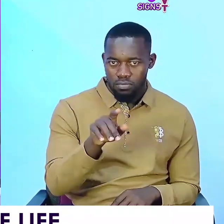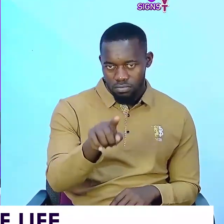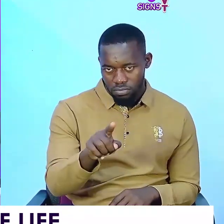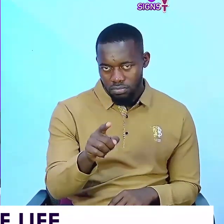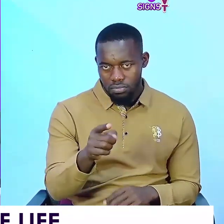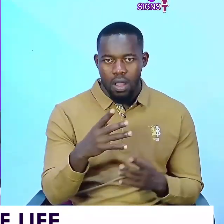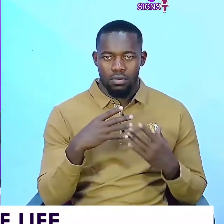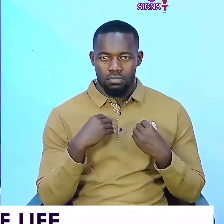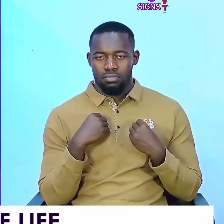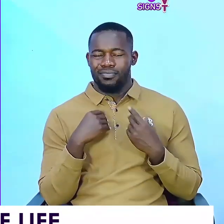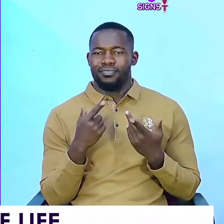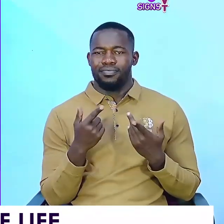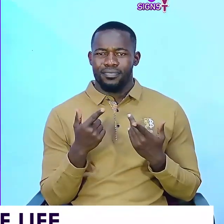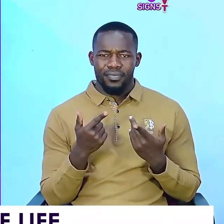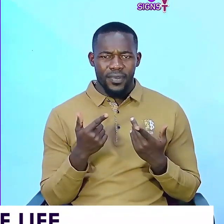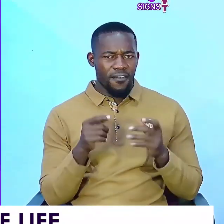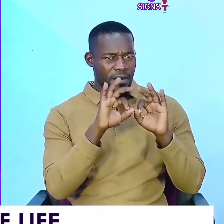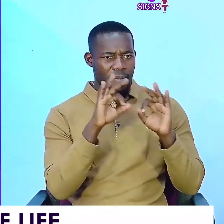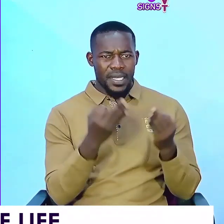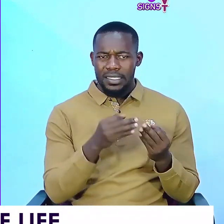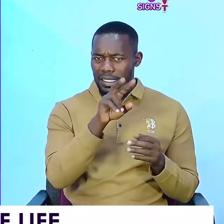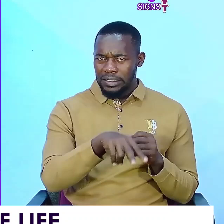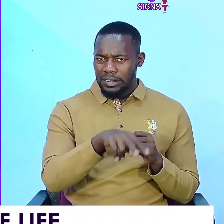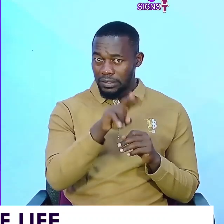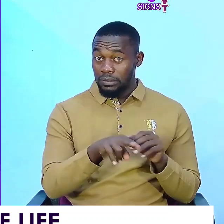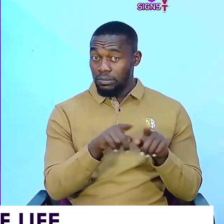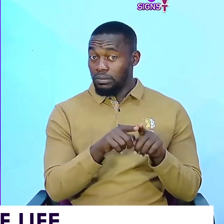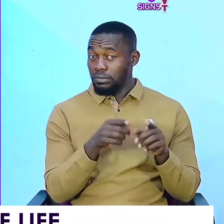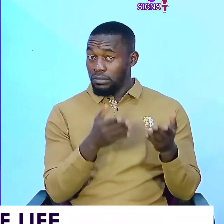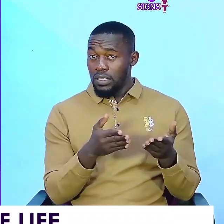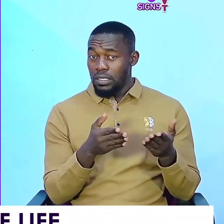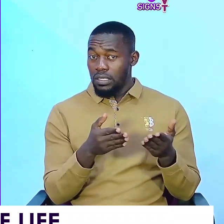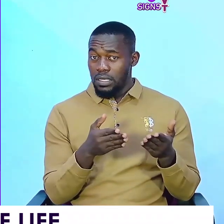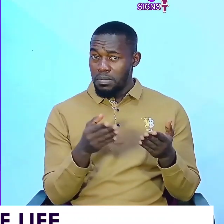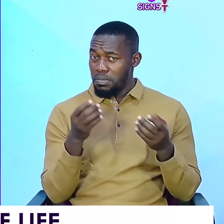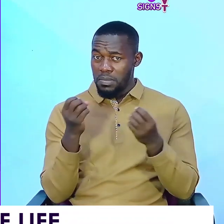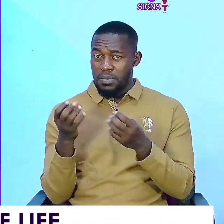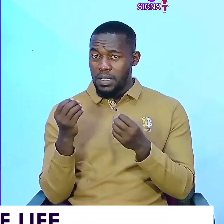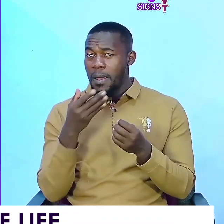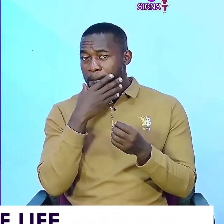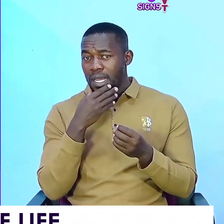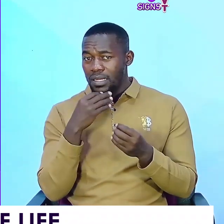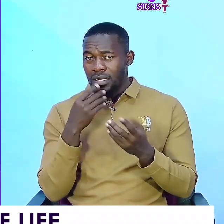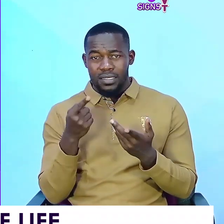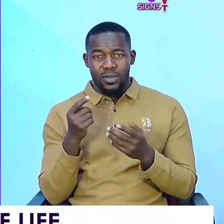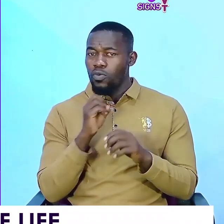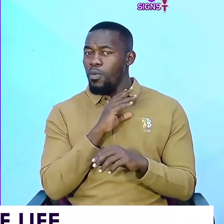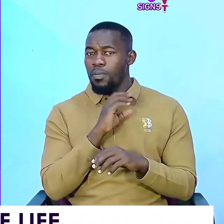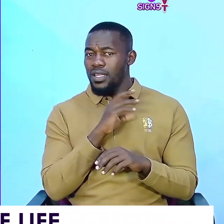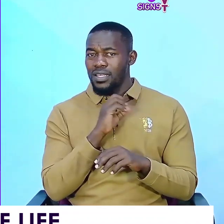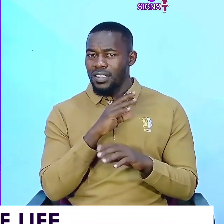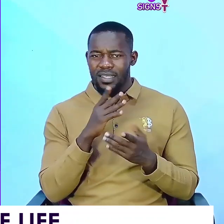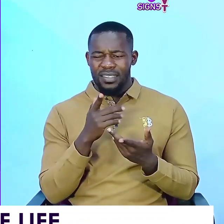in families. Lack of respect. I hear men say they don't understand love; they only understand